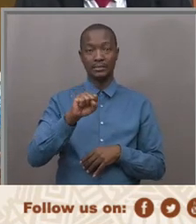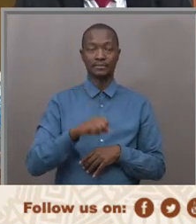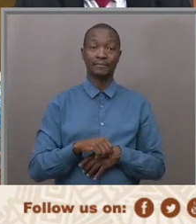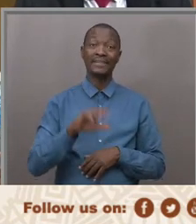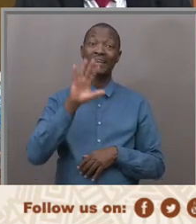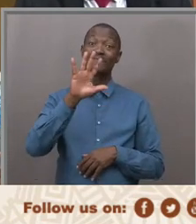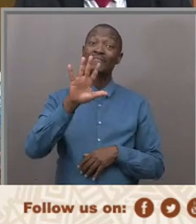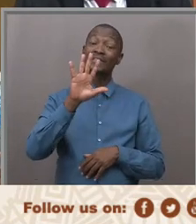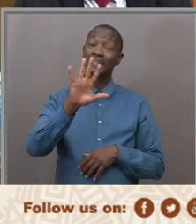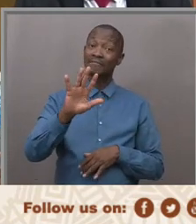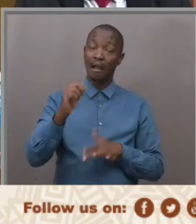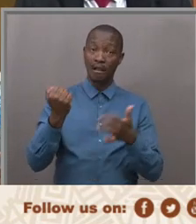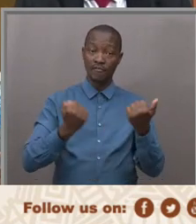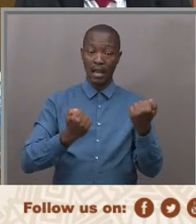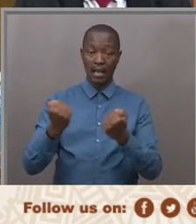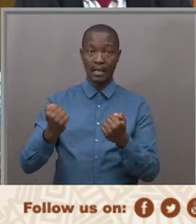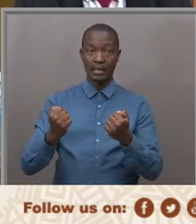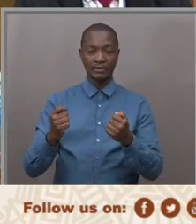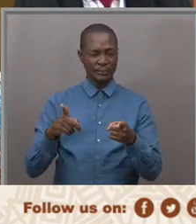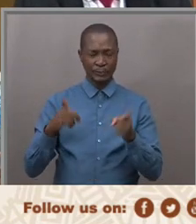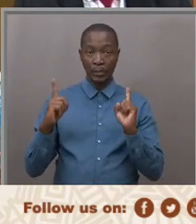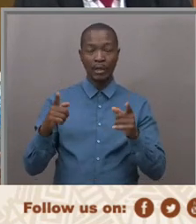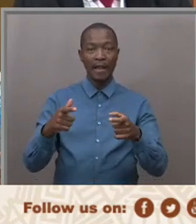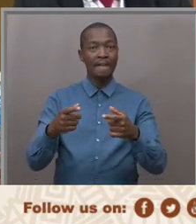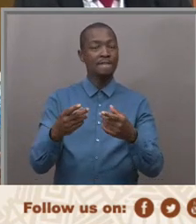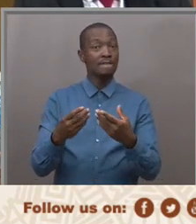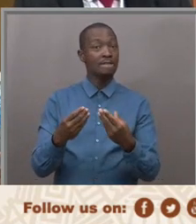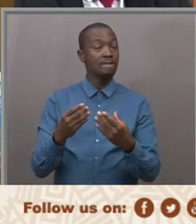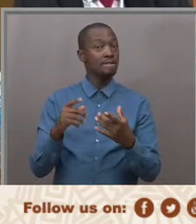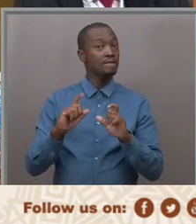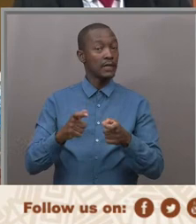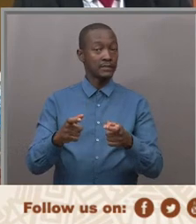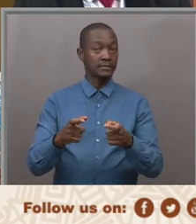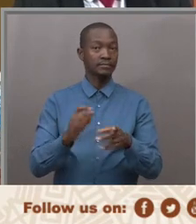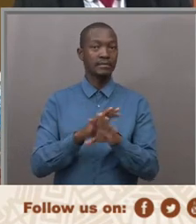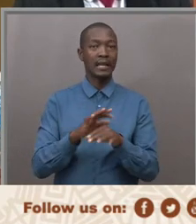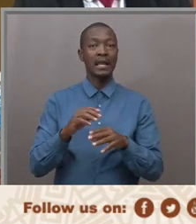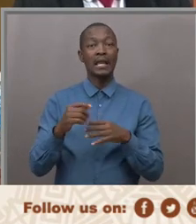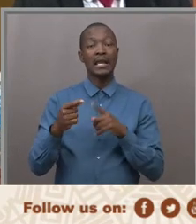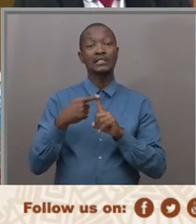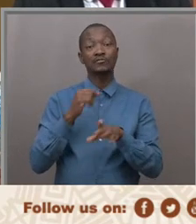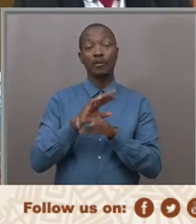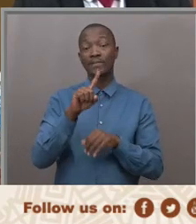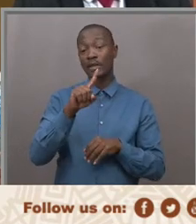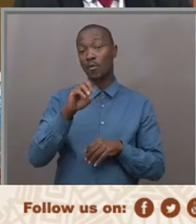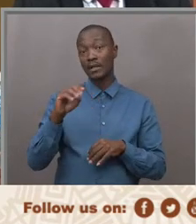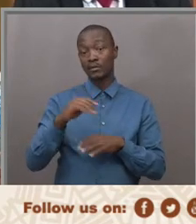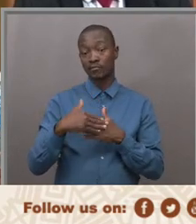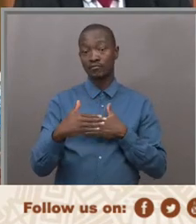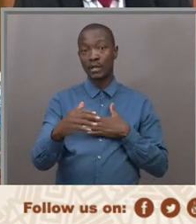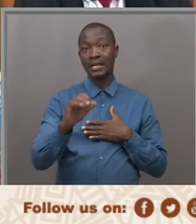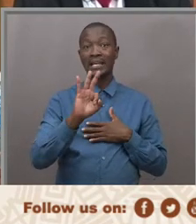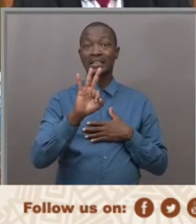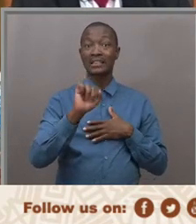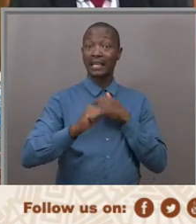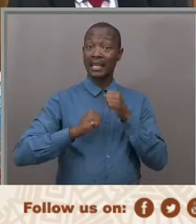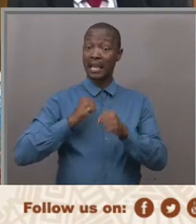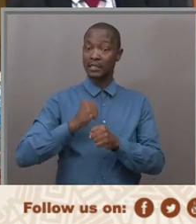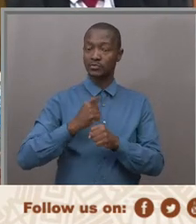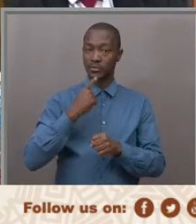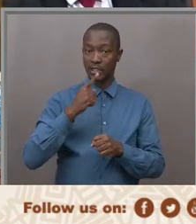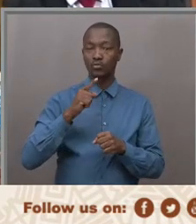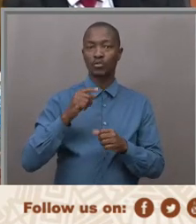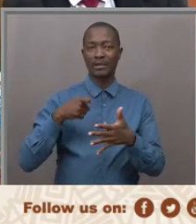55 is out of the 100 that we committed to buy for the police for the next 3 years. So we are